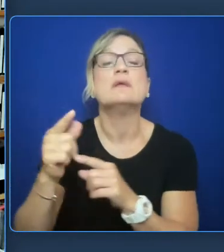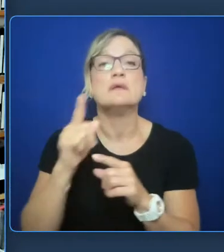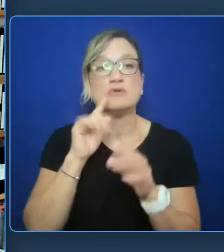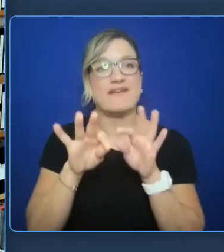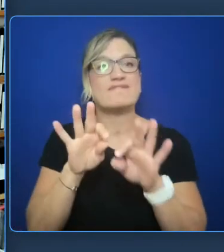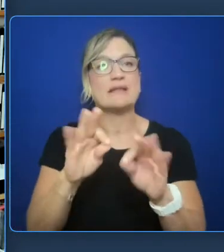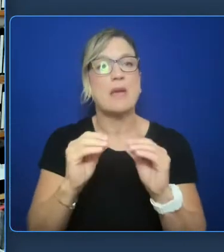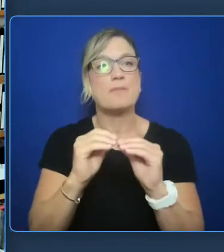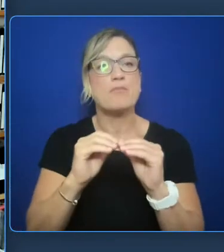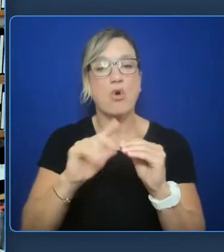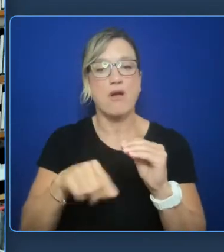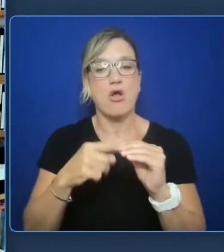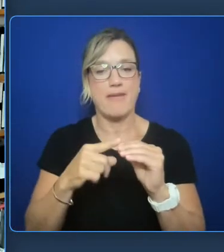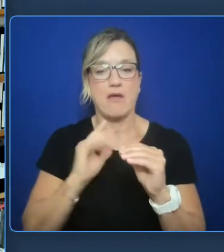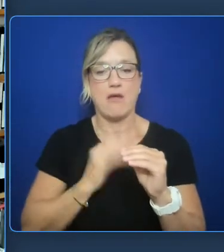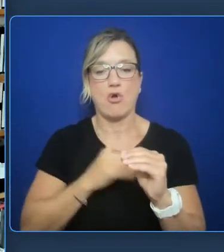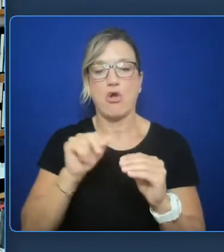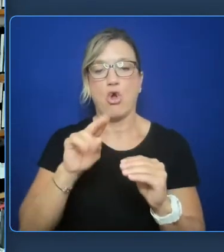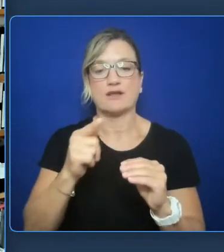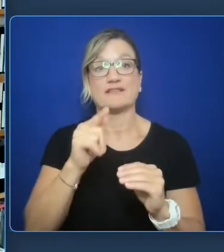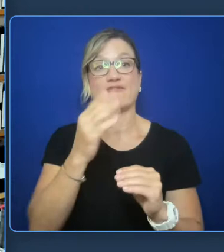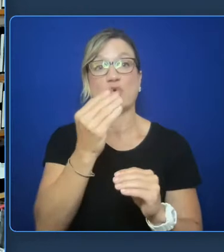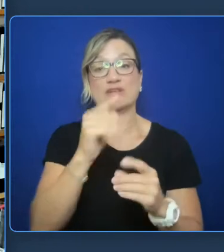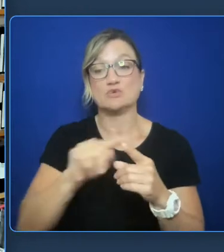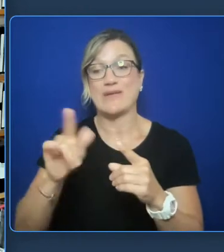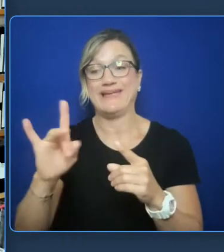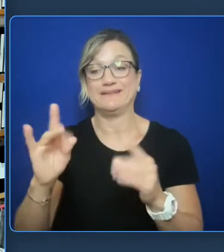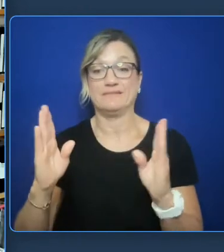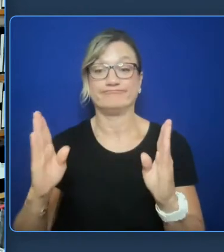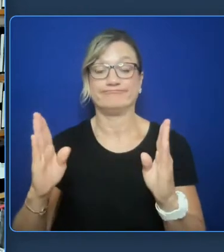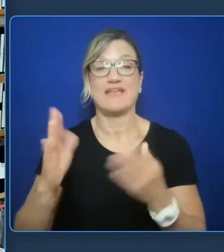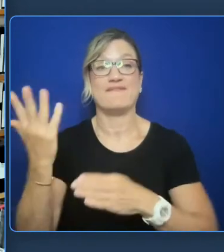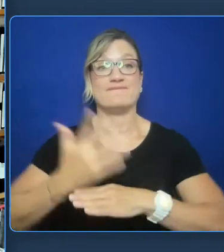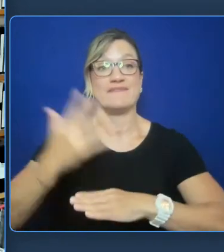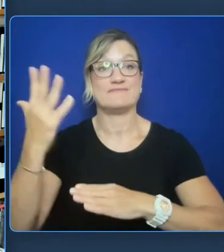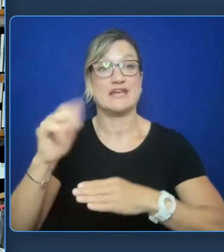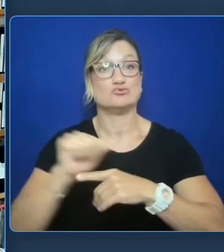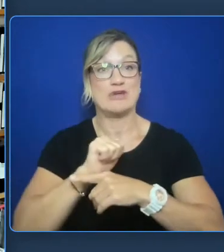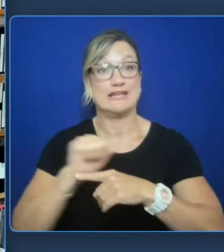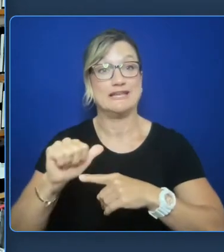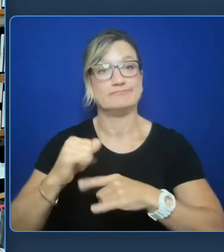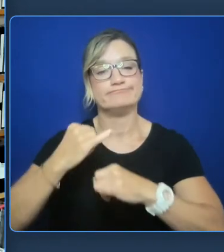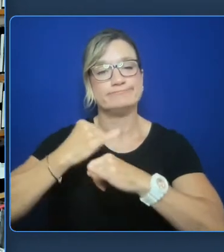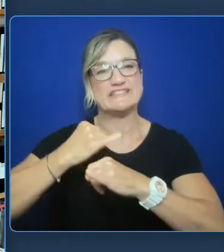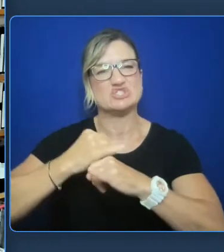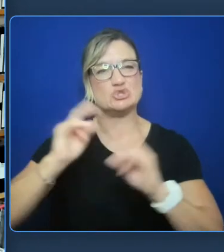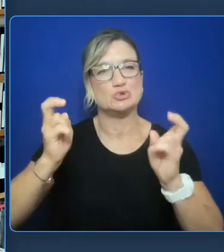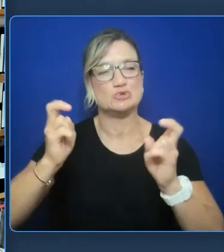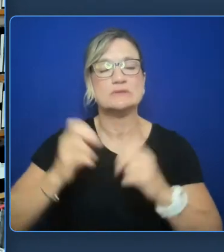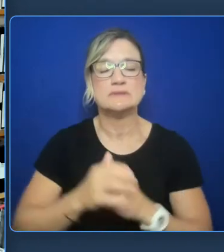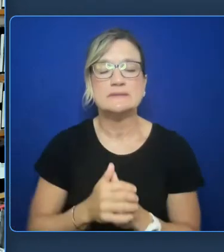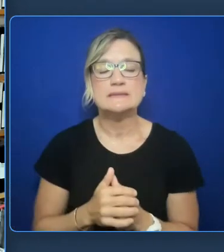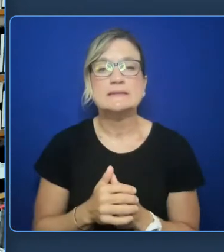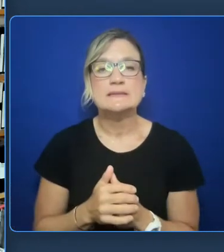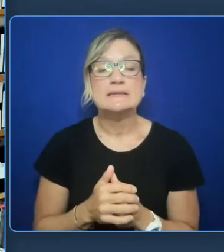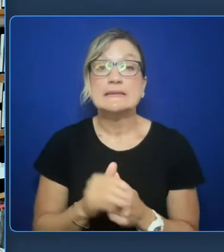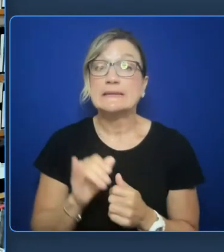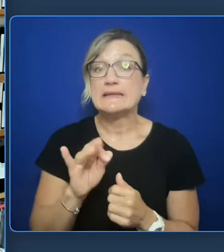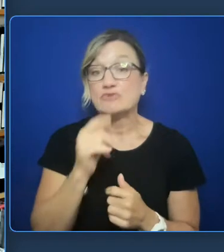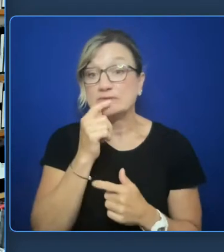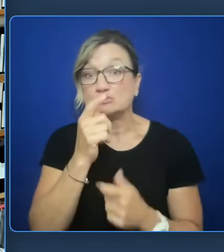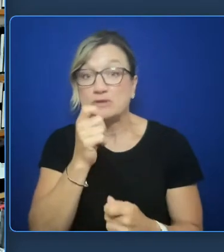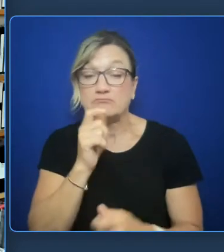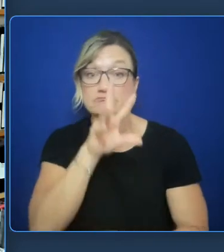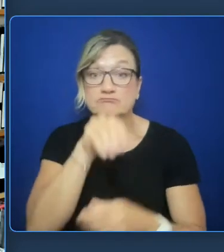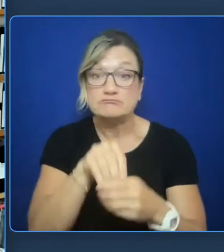about our August 14 through 18. We have a five-day audio description institute coming up. And if you want to